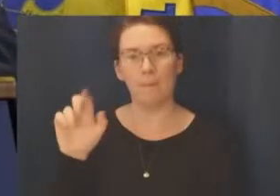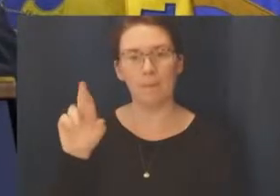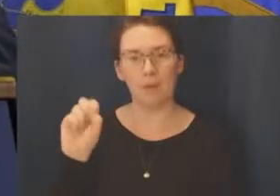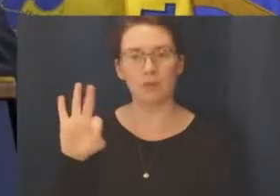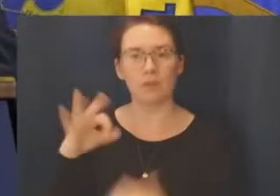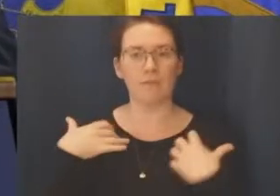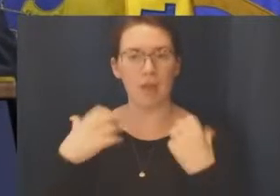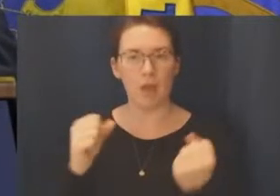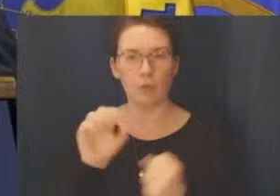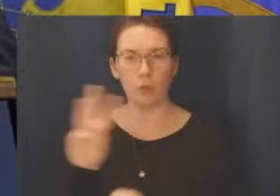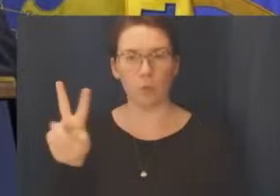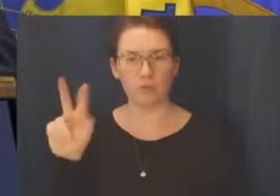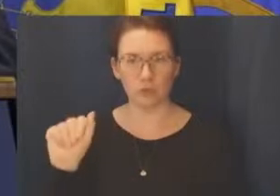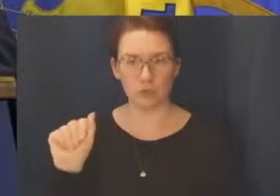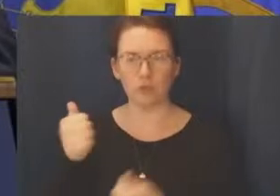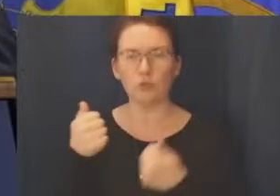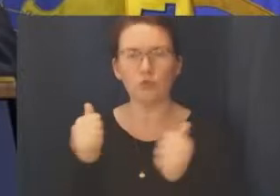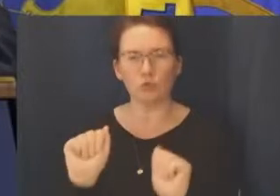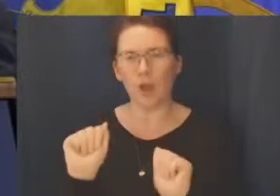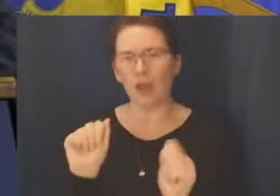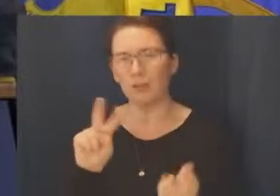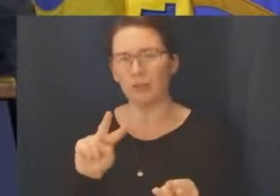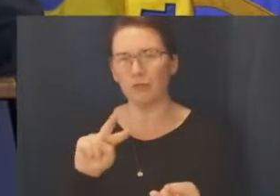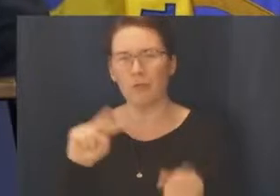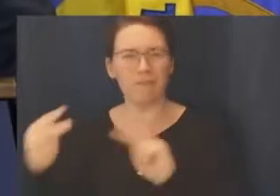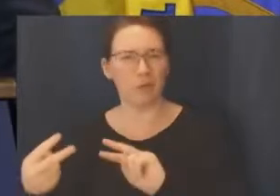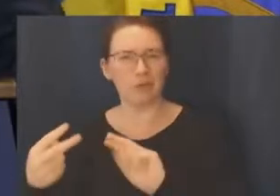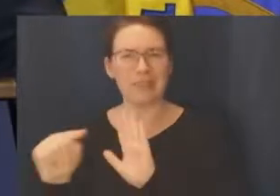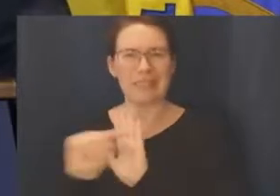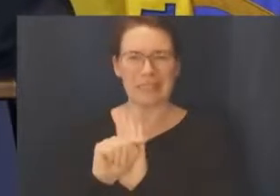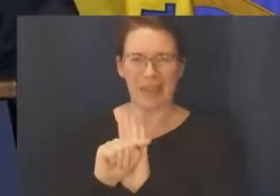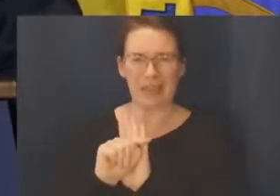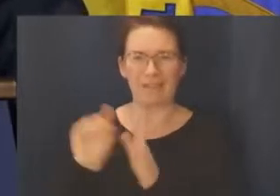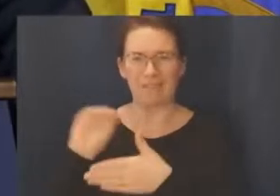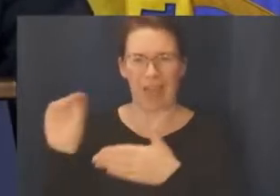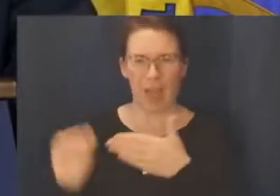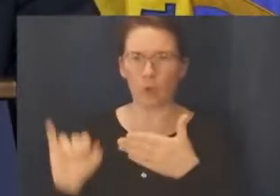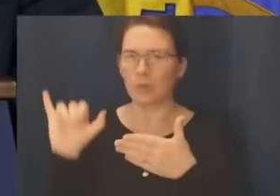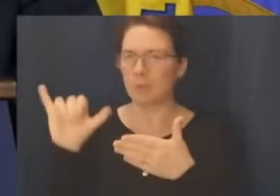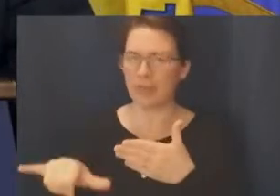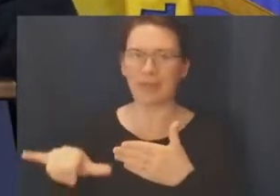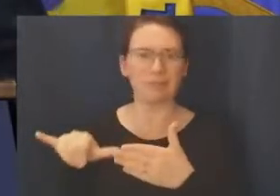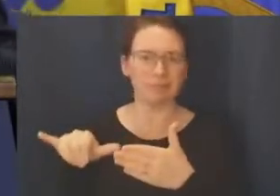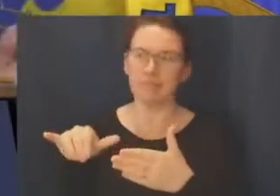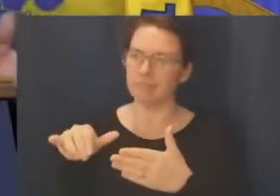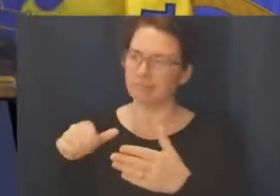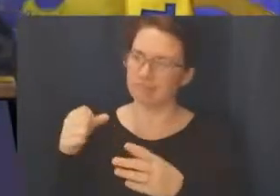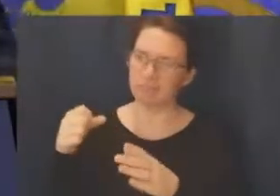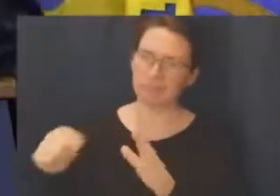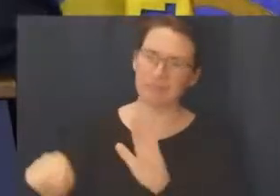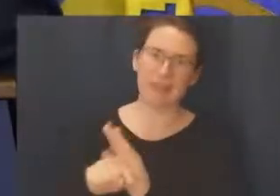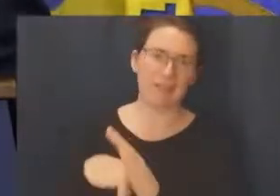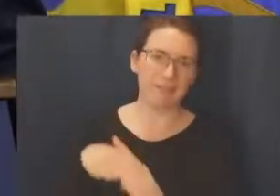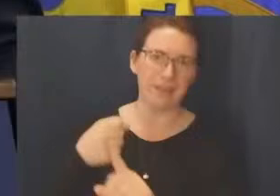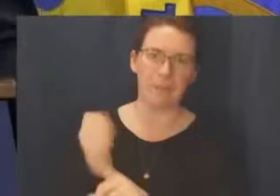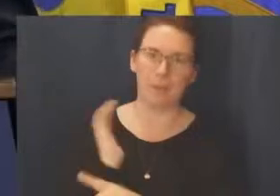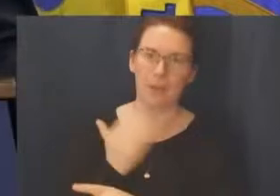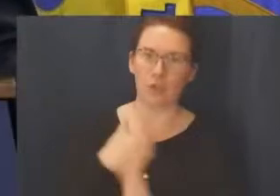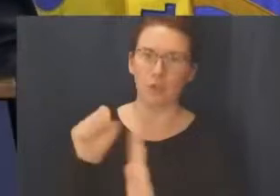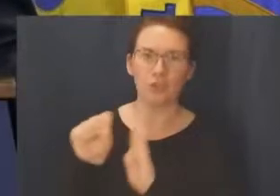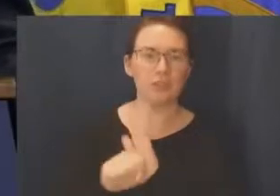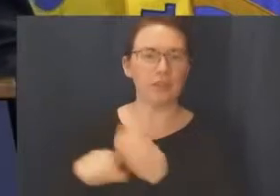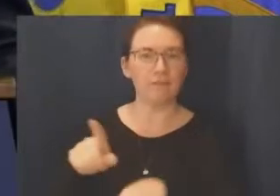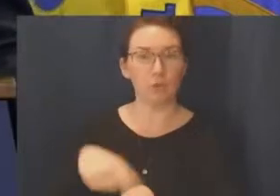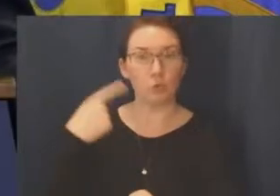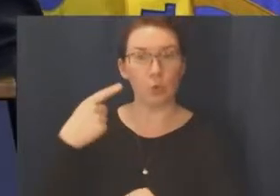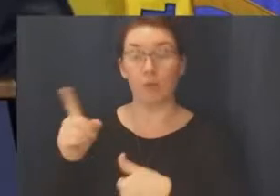some of the negative healthcare outcomes that have plagued our state for far too long. Pillar 1, big part of why we're